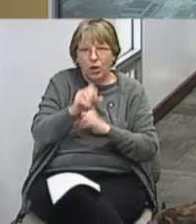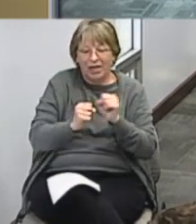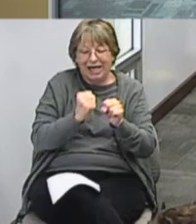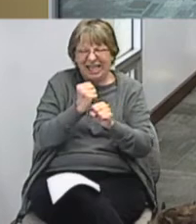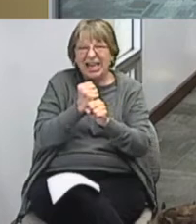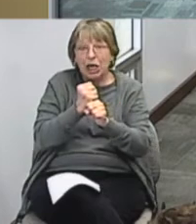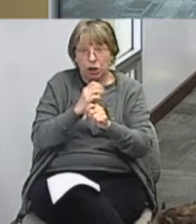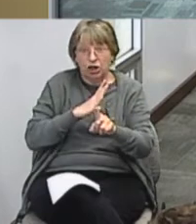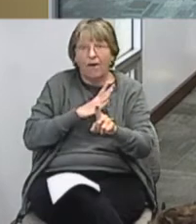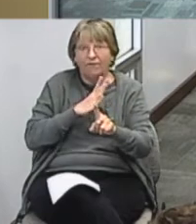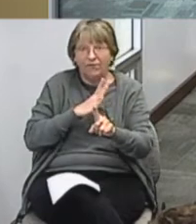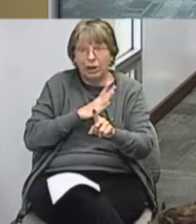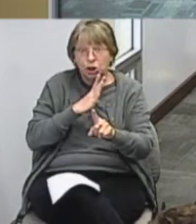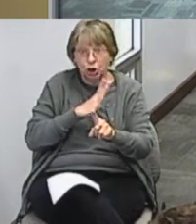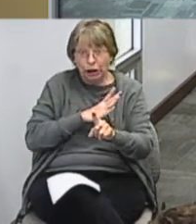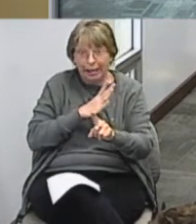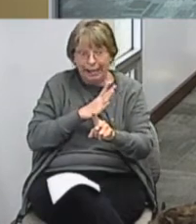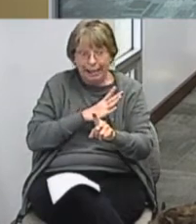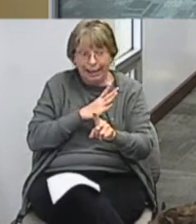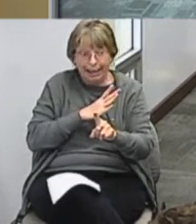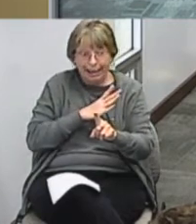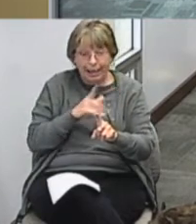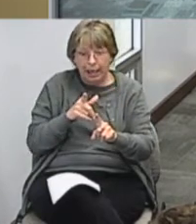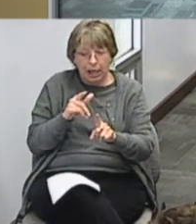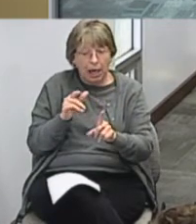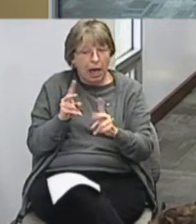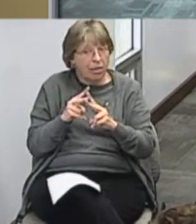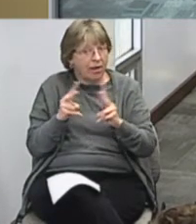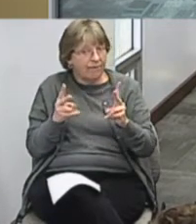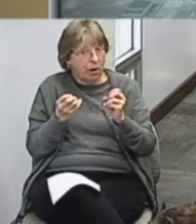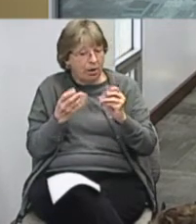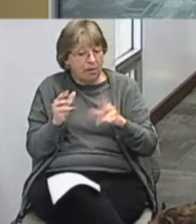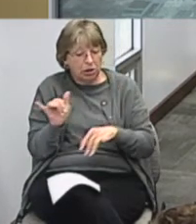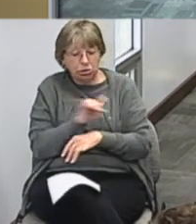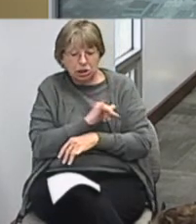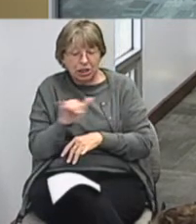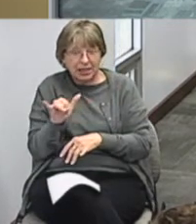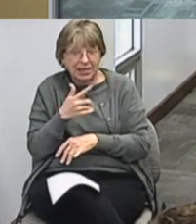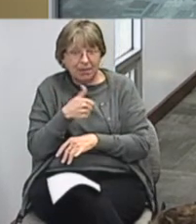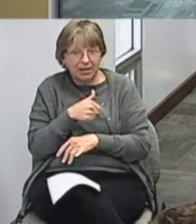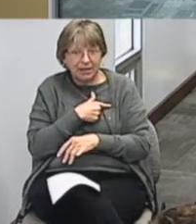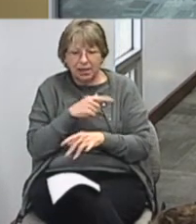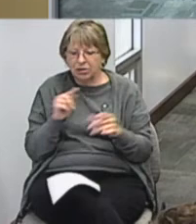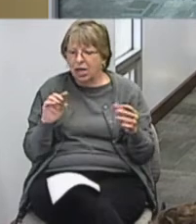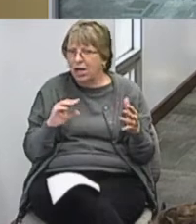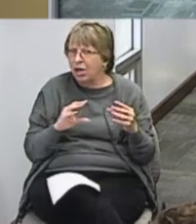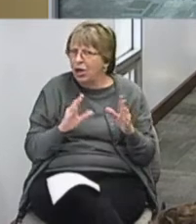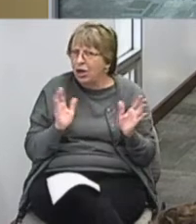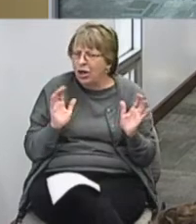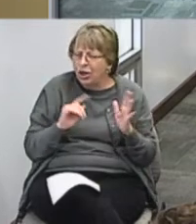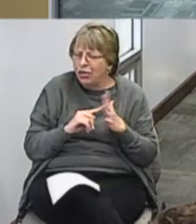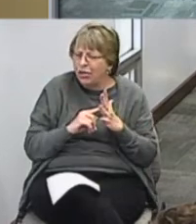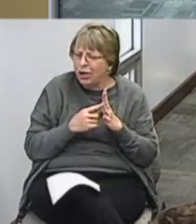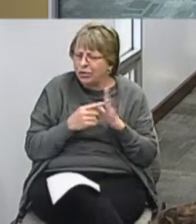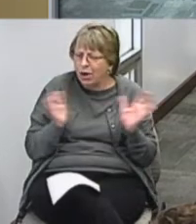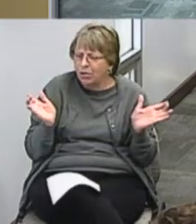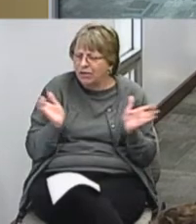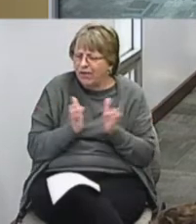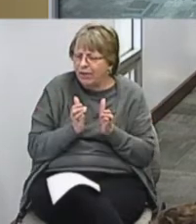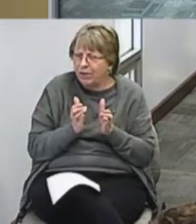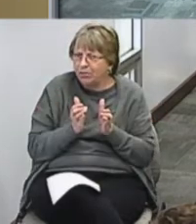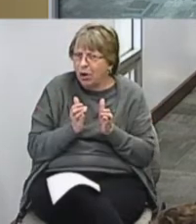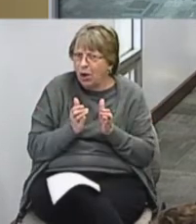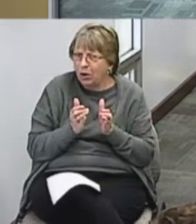officially. And they're much like us. They started very, very small. It started with a guy in his garage